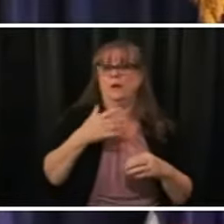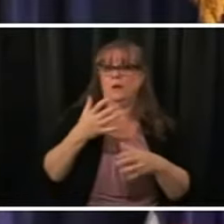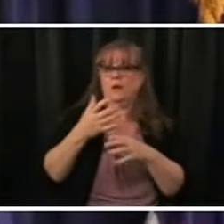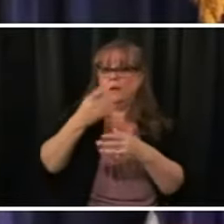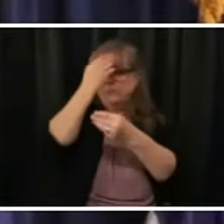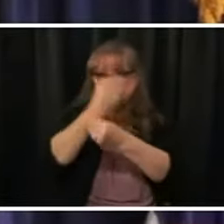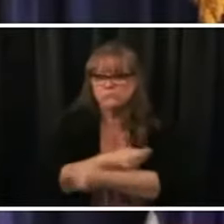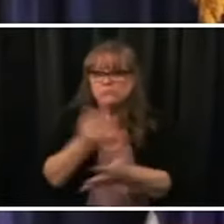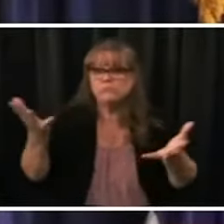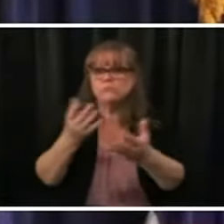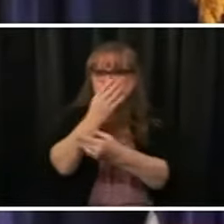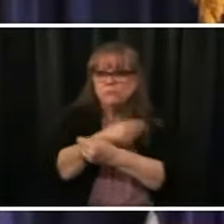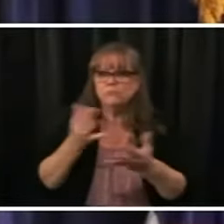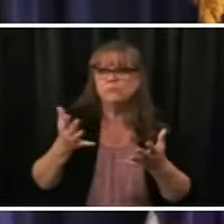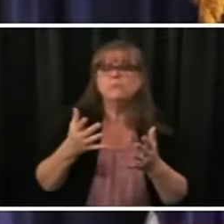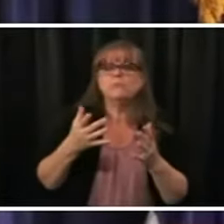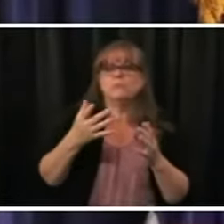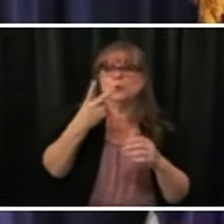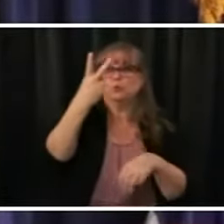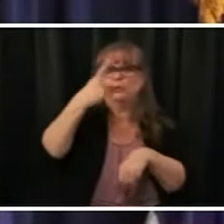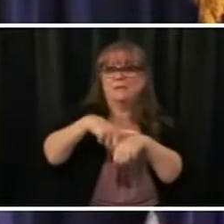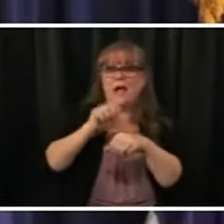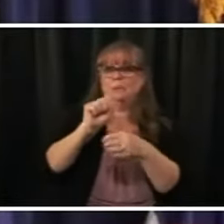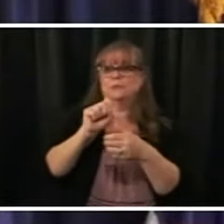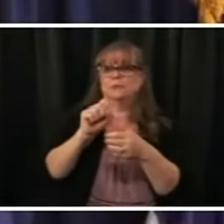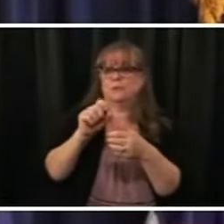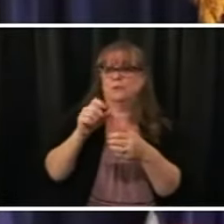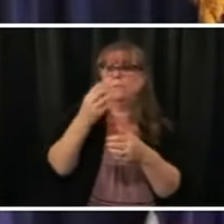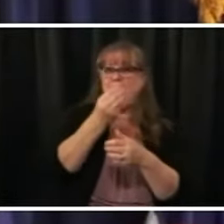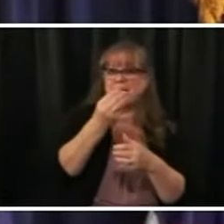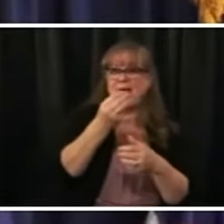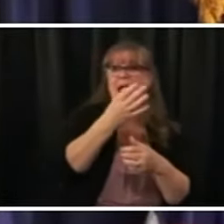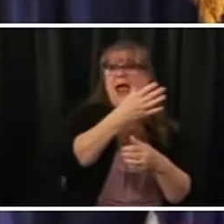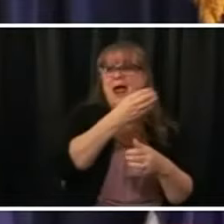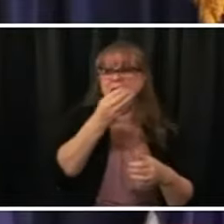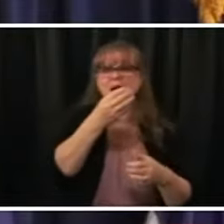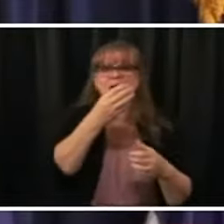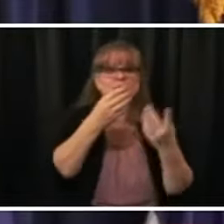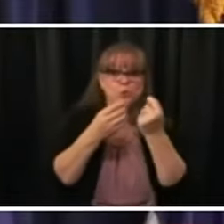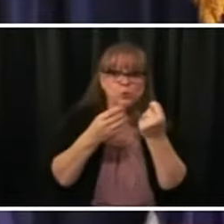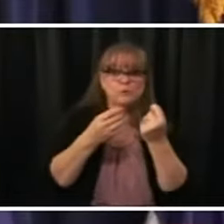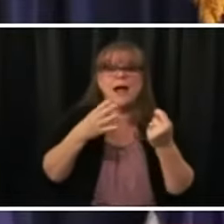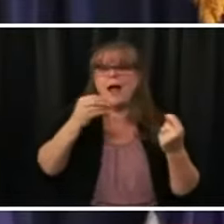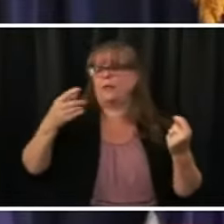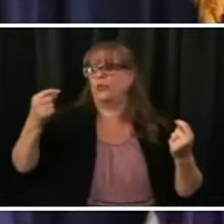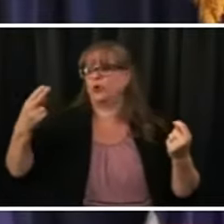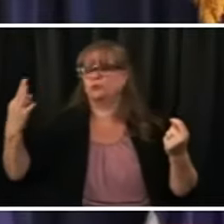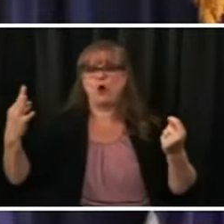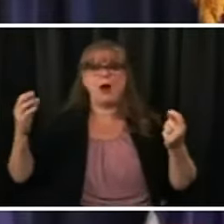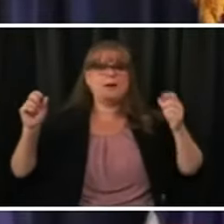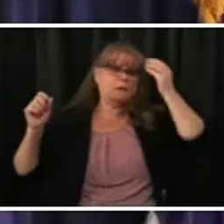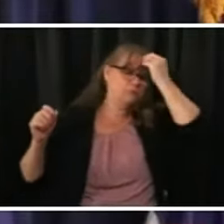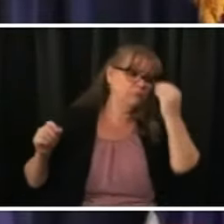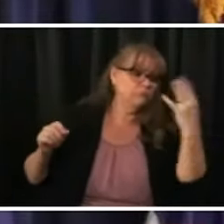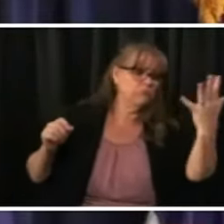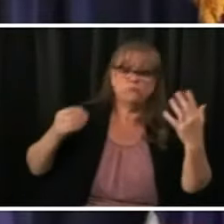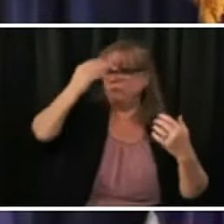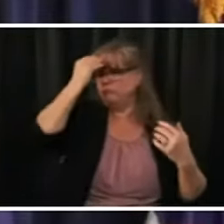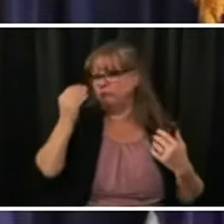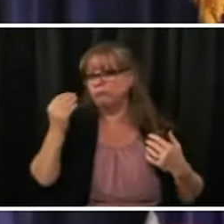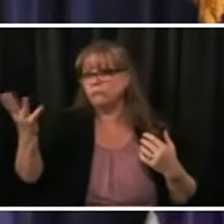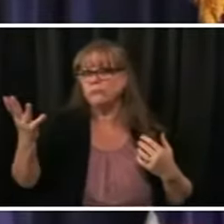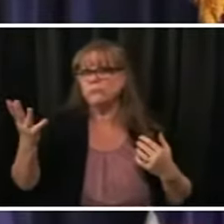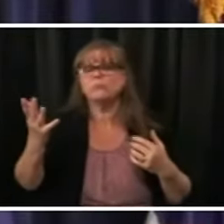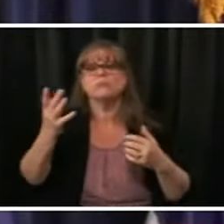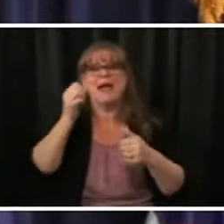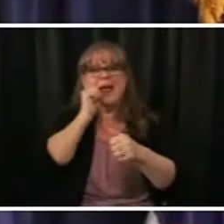deliveries, Monday, Tuesday, and Thursday, Friday. So there's twice weekly deliveries. We expect that every vaccine delivered on Monday,